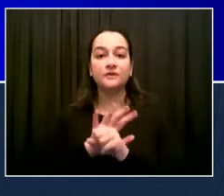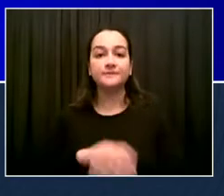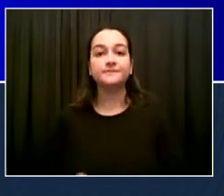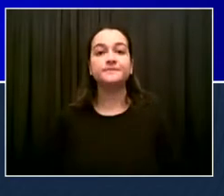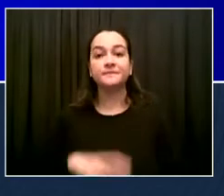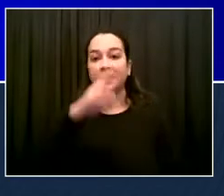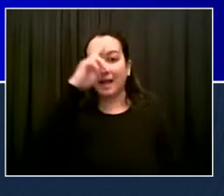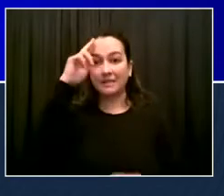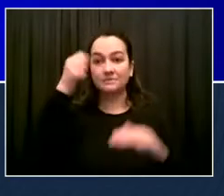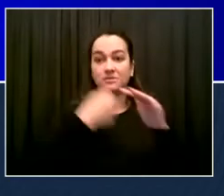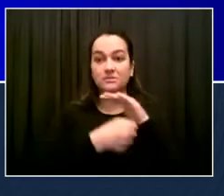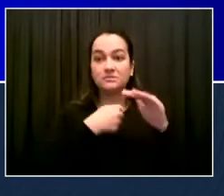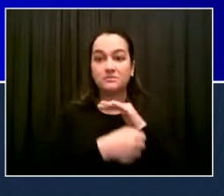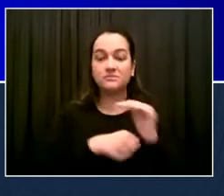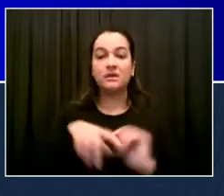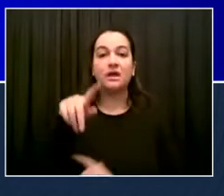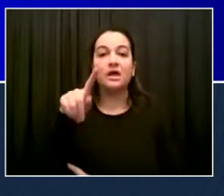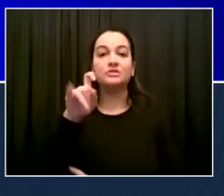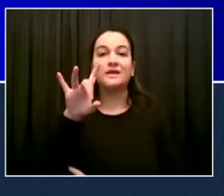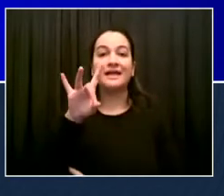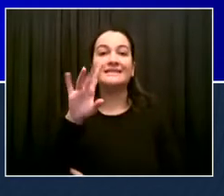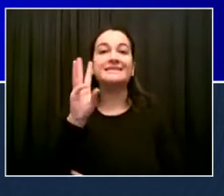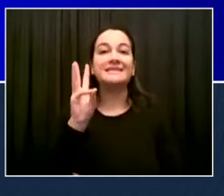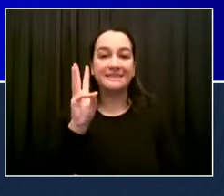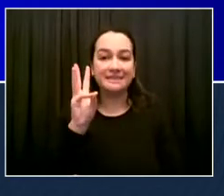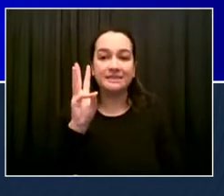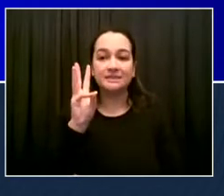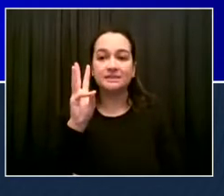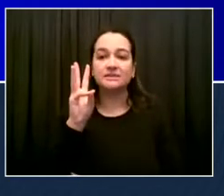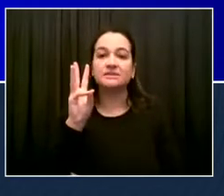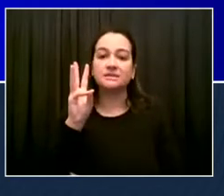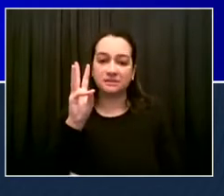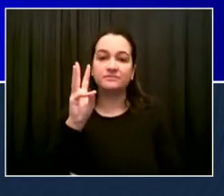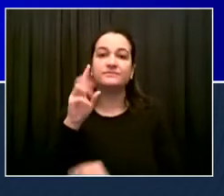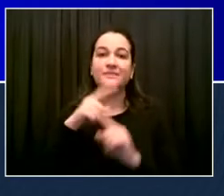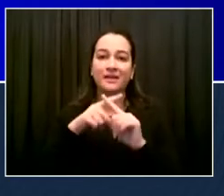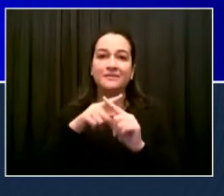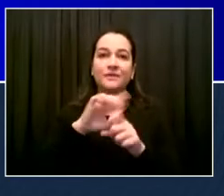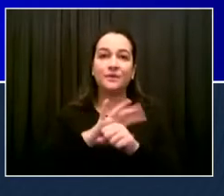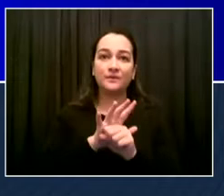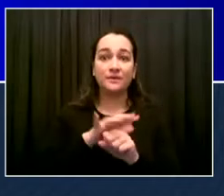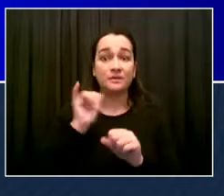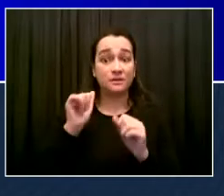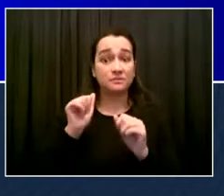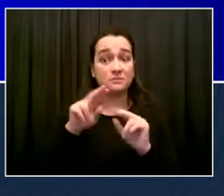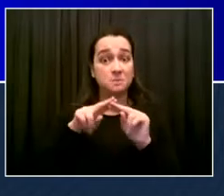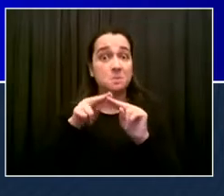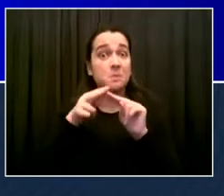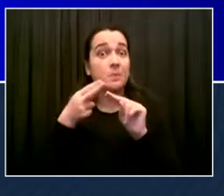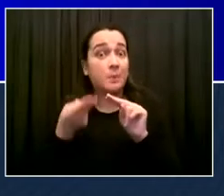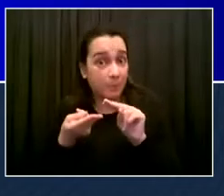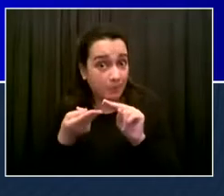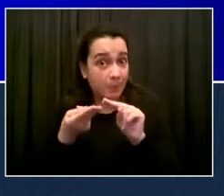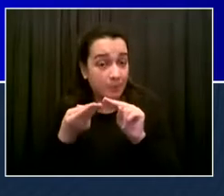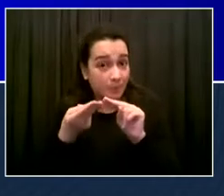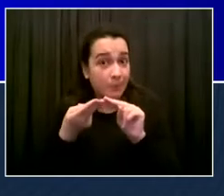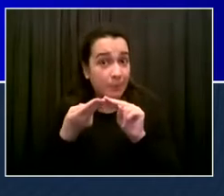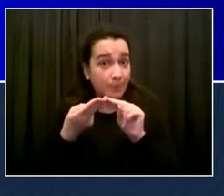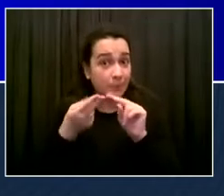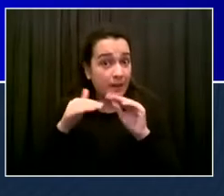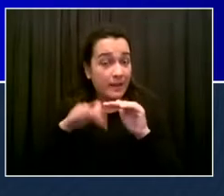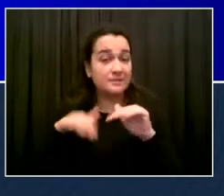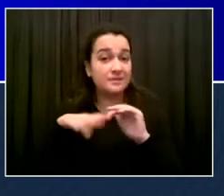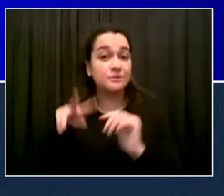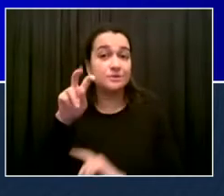report, 186 patients. That's a good number. Again, we'll keep watching that closely, but that's a good number